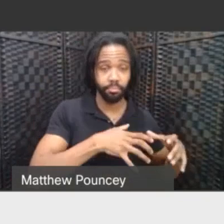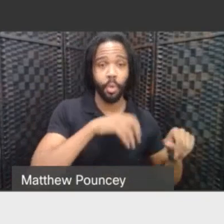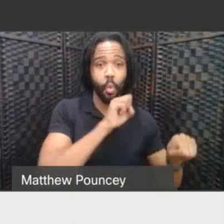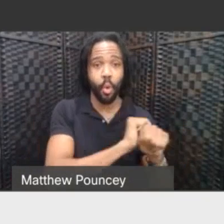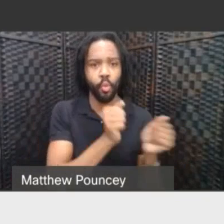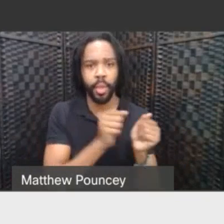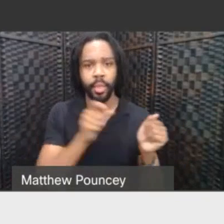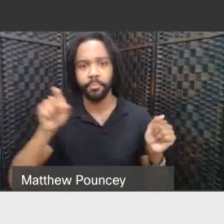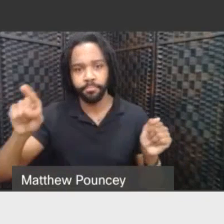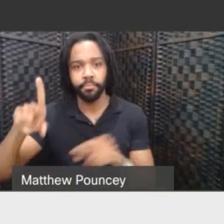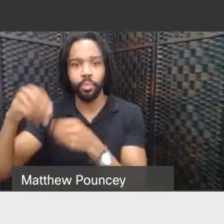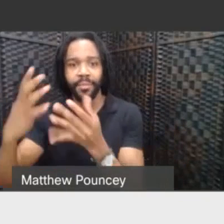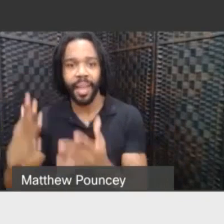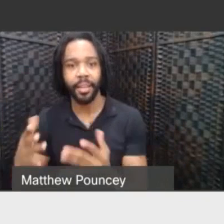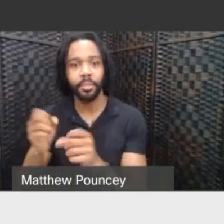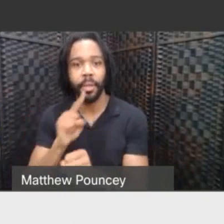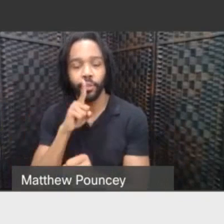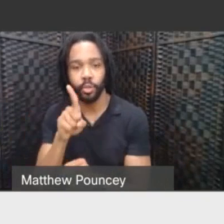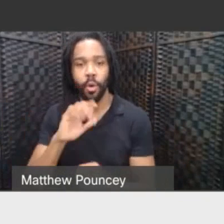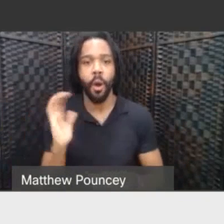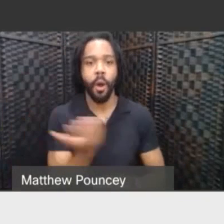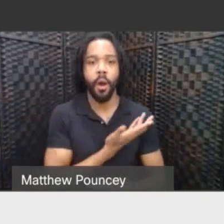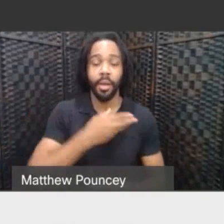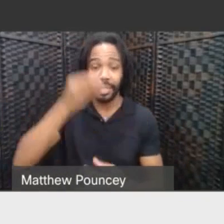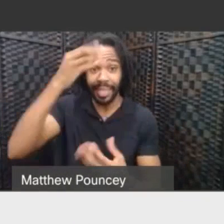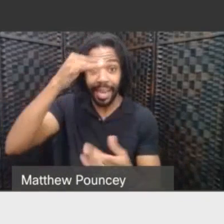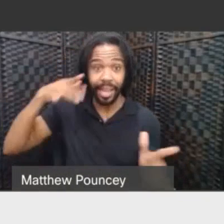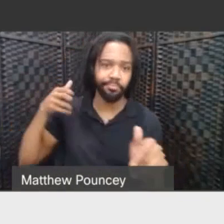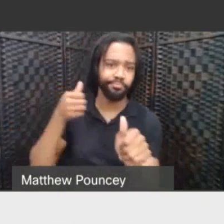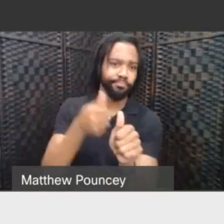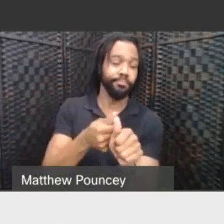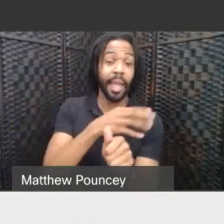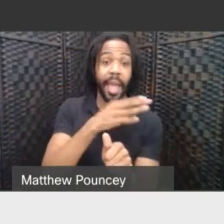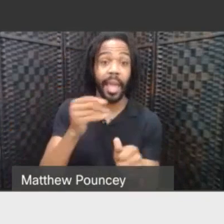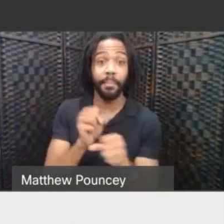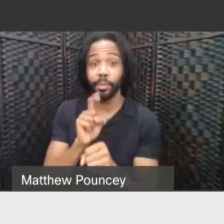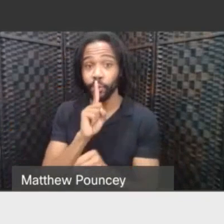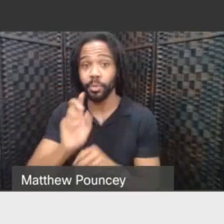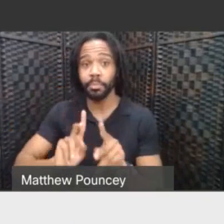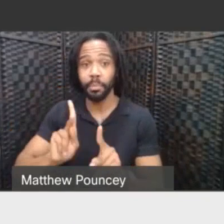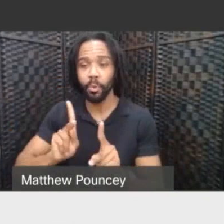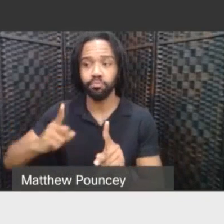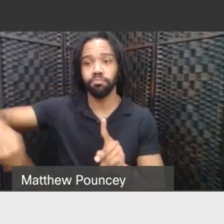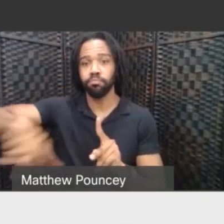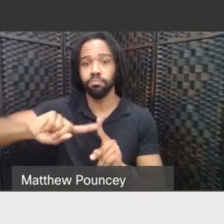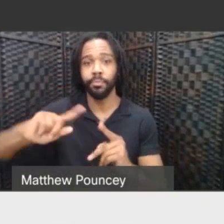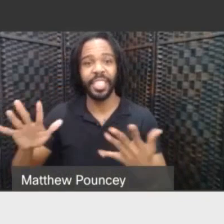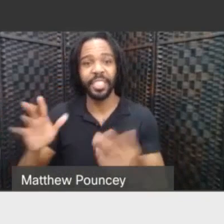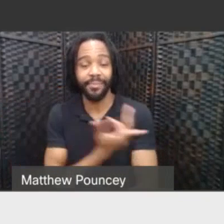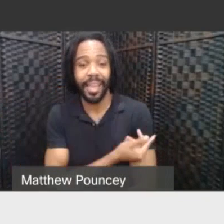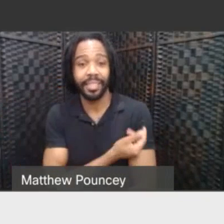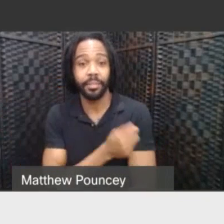the data that we have is up to date, as well as making sure that folks are vaccinated and boosted as